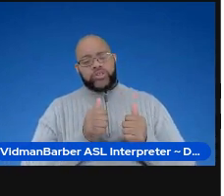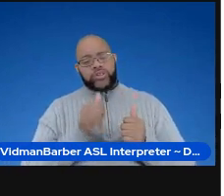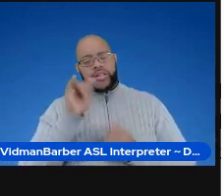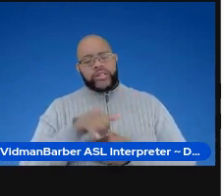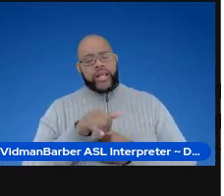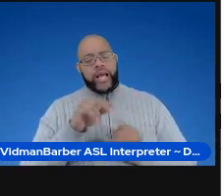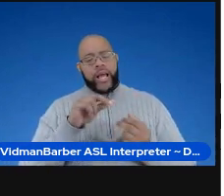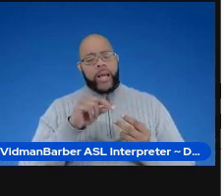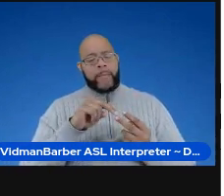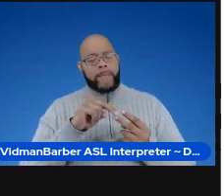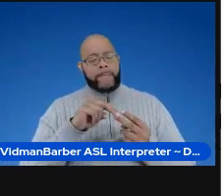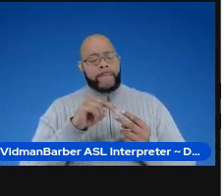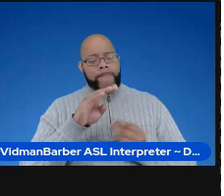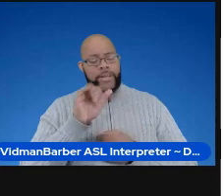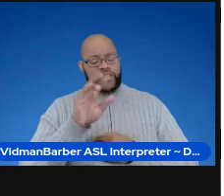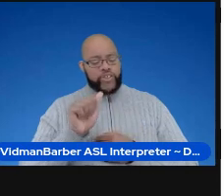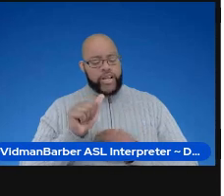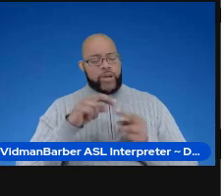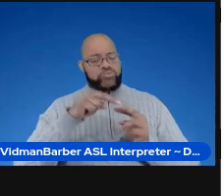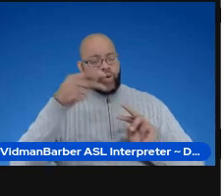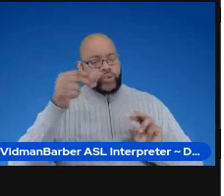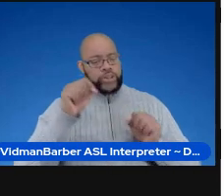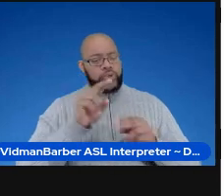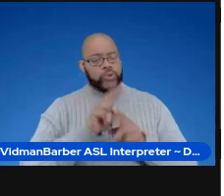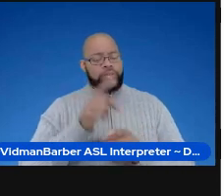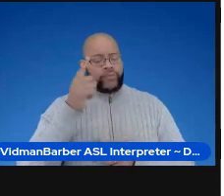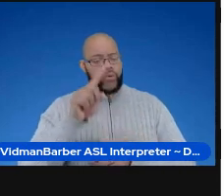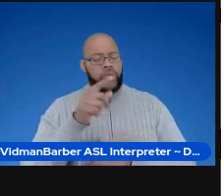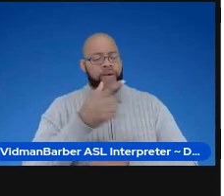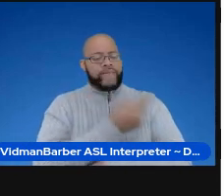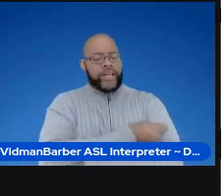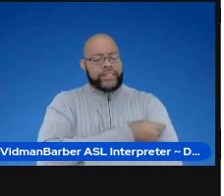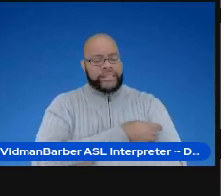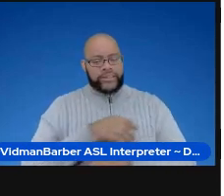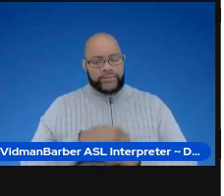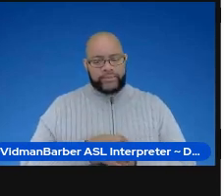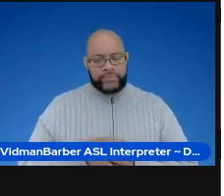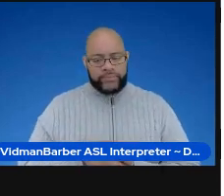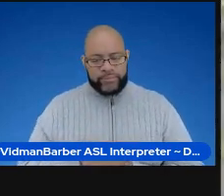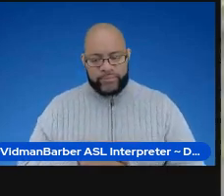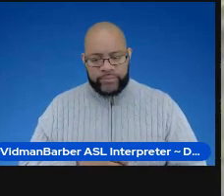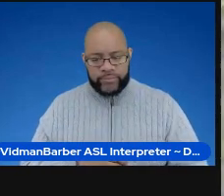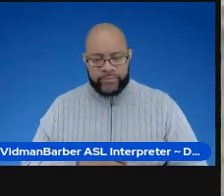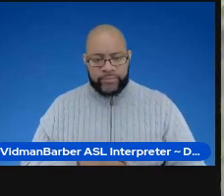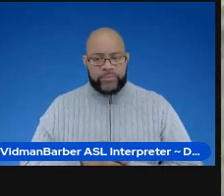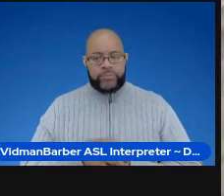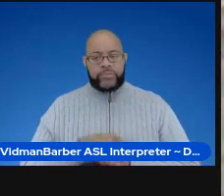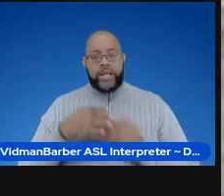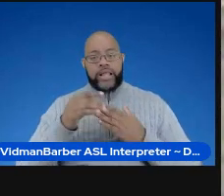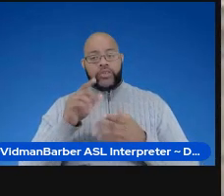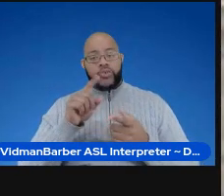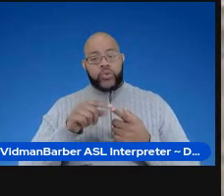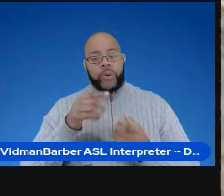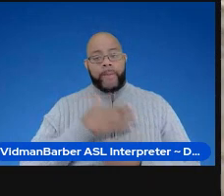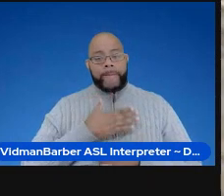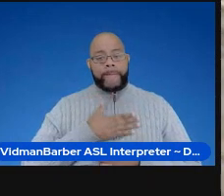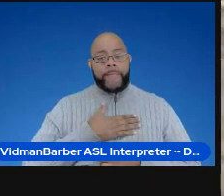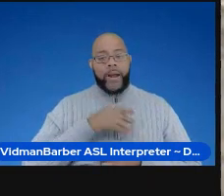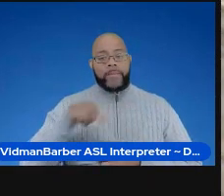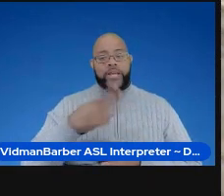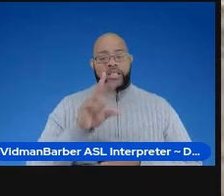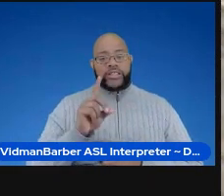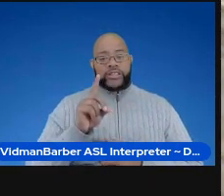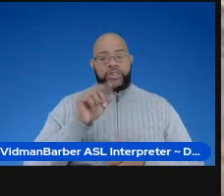bacterial proteins could be useful as a vaccine candidate. And that led me to my PhD work